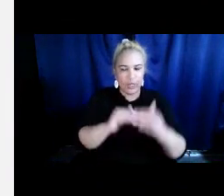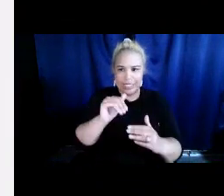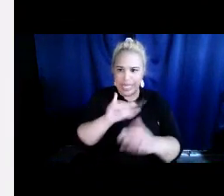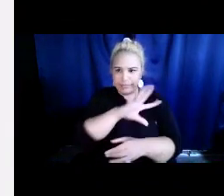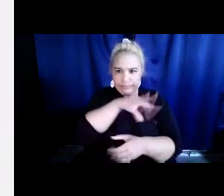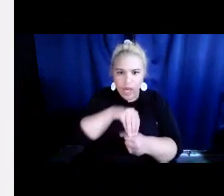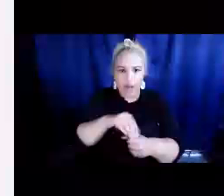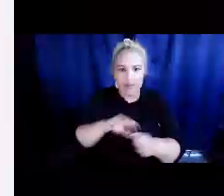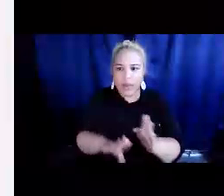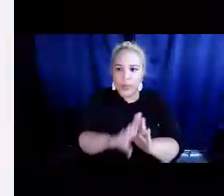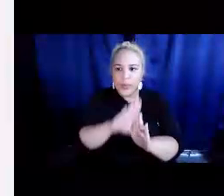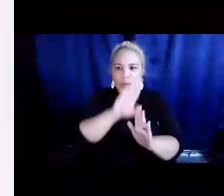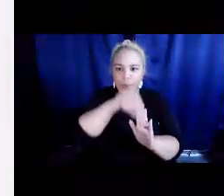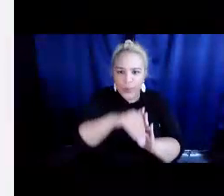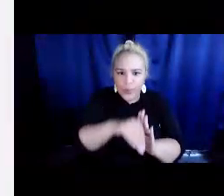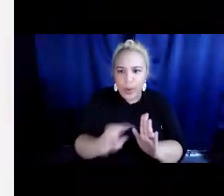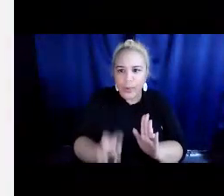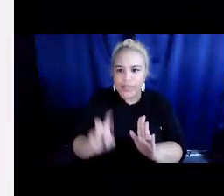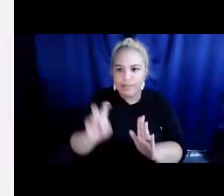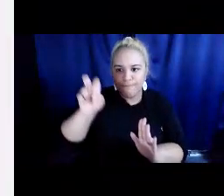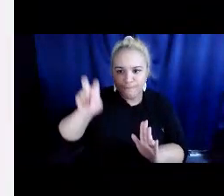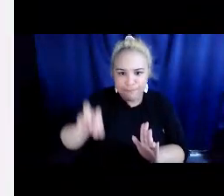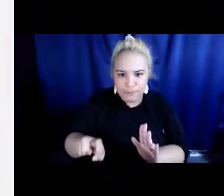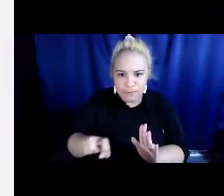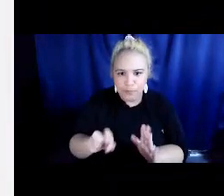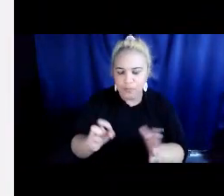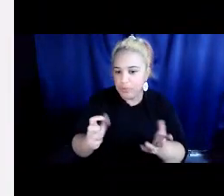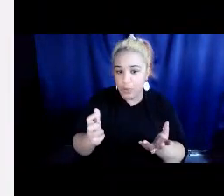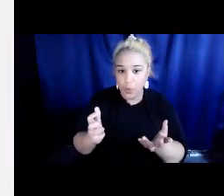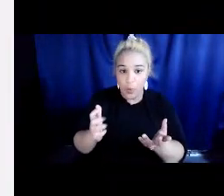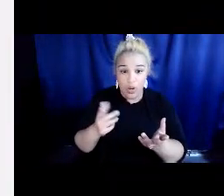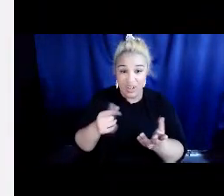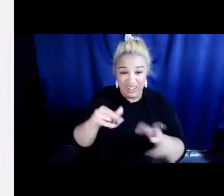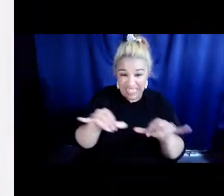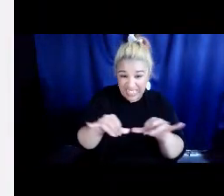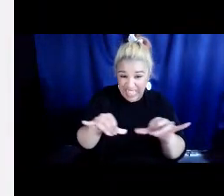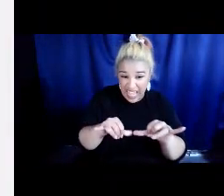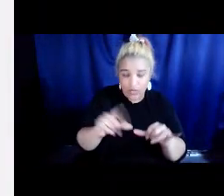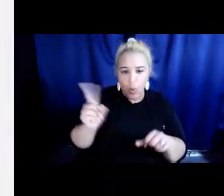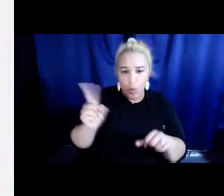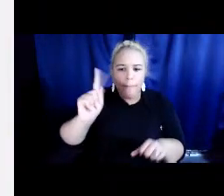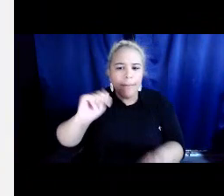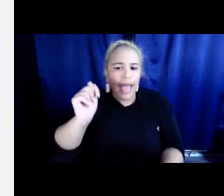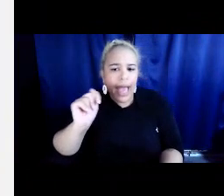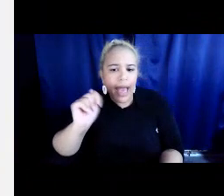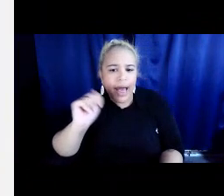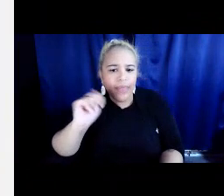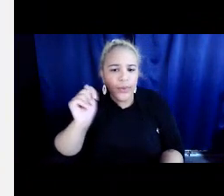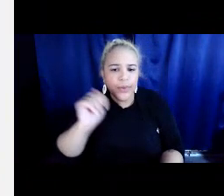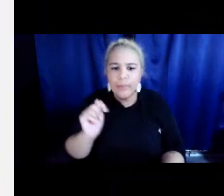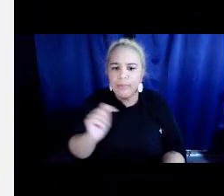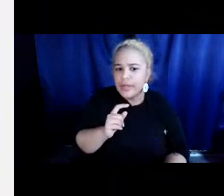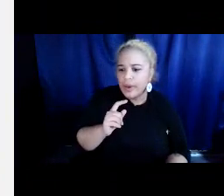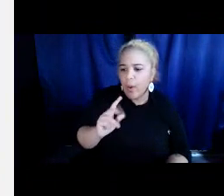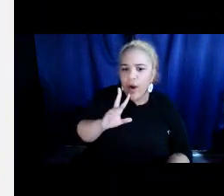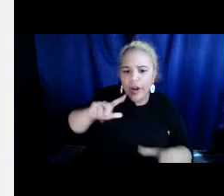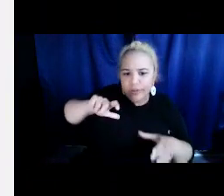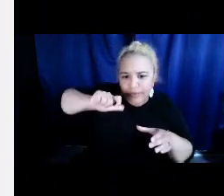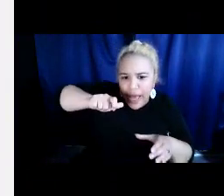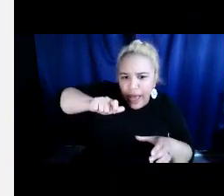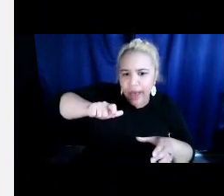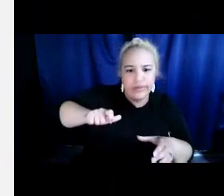may be more prevalent in the community setting, the concept of visual storytelling can also be used at work as a training or onboarding